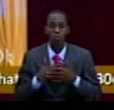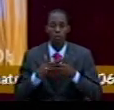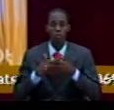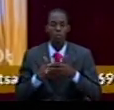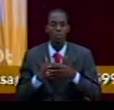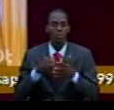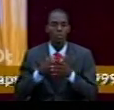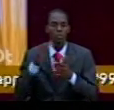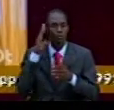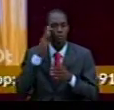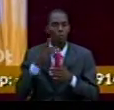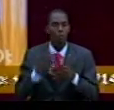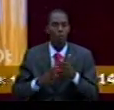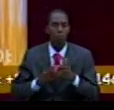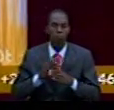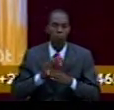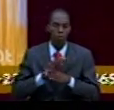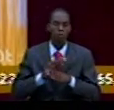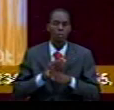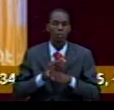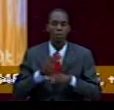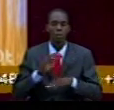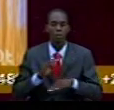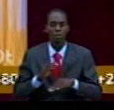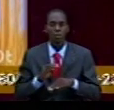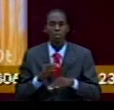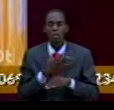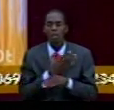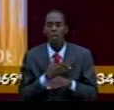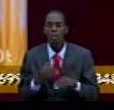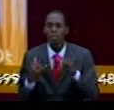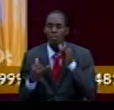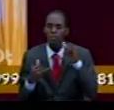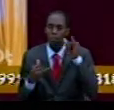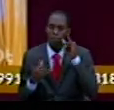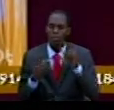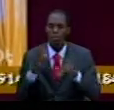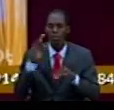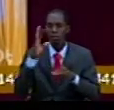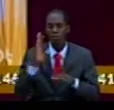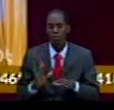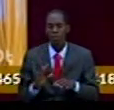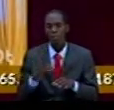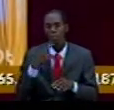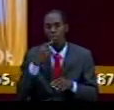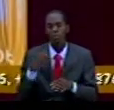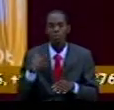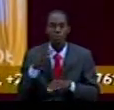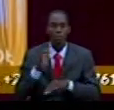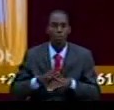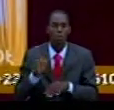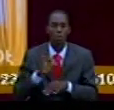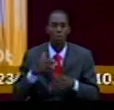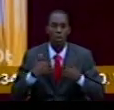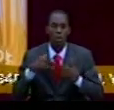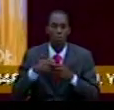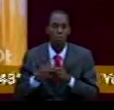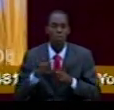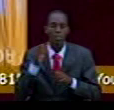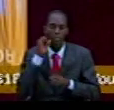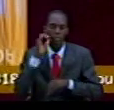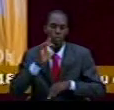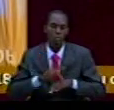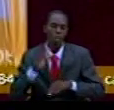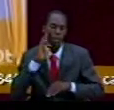well. Yesterday, the same thing happened. The GS said we should lay our hands where we have the problem. I laid my hand that place at my